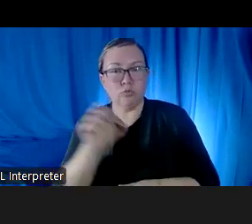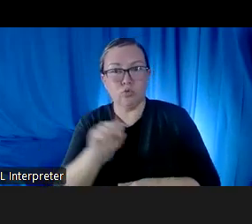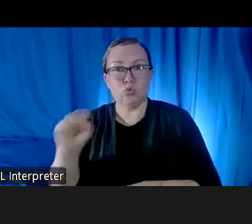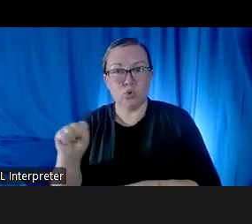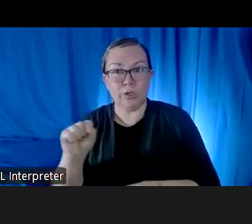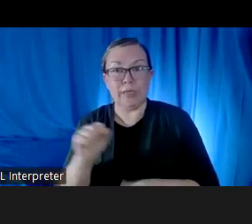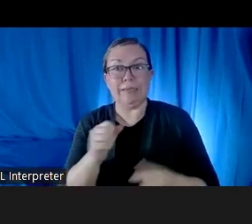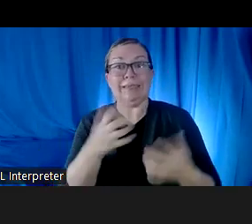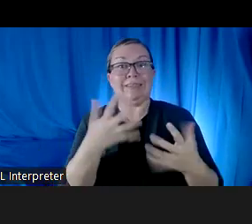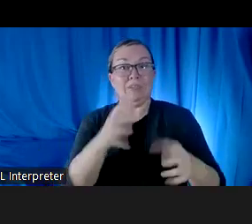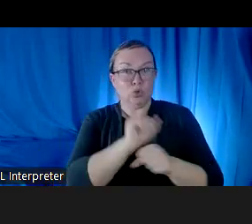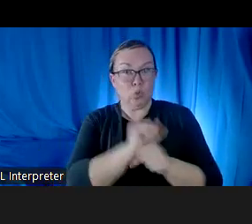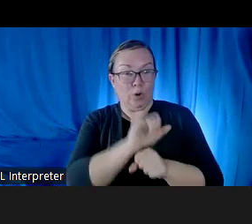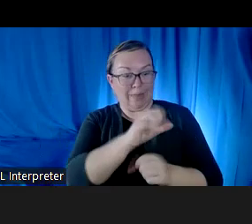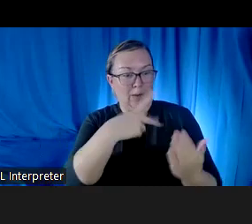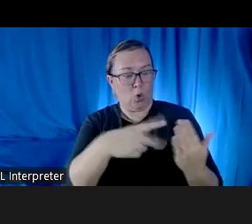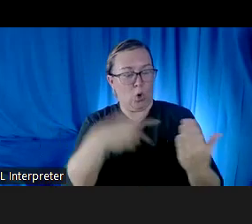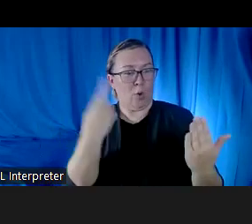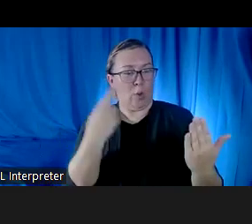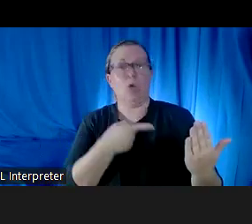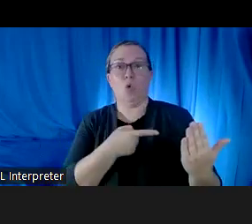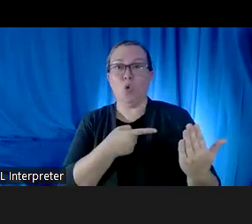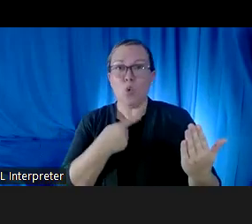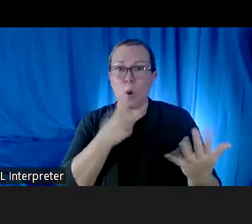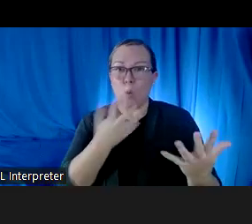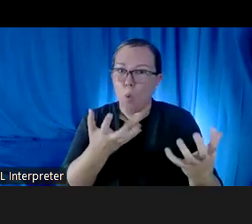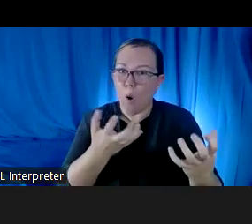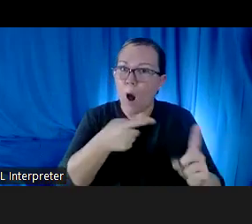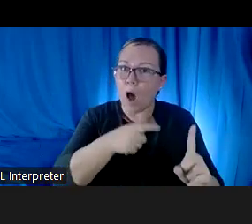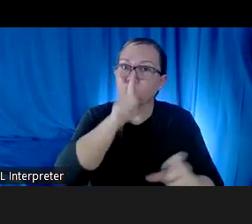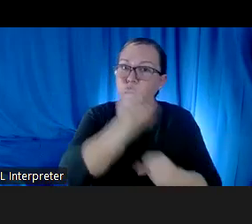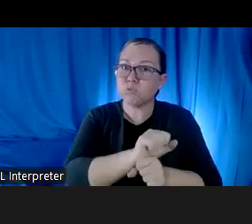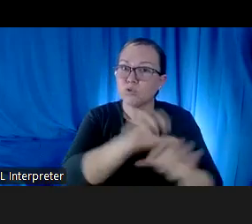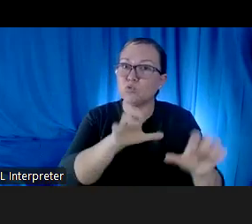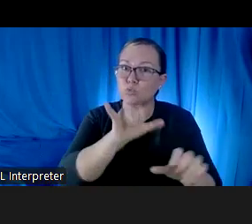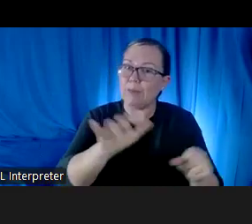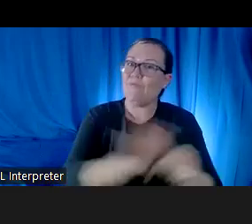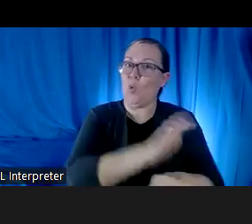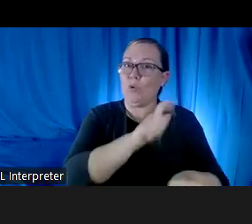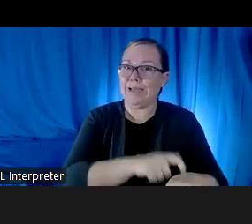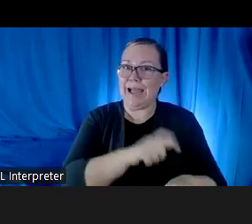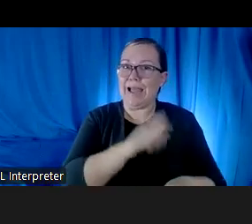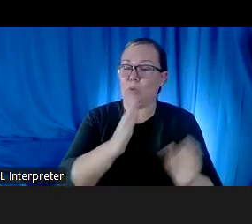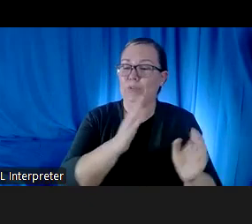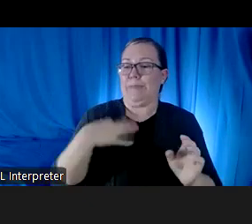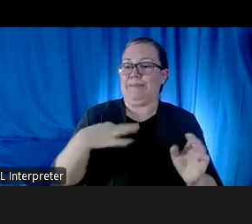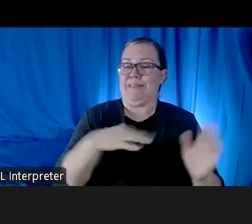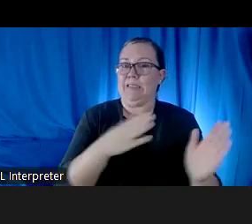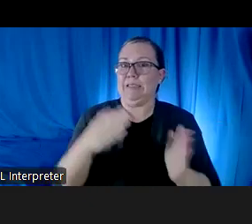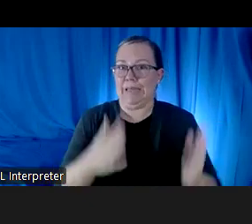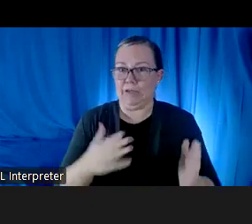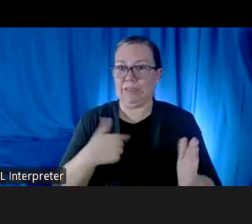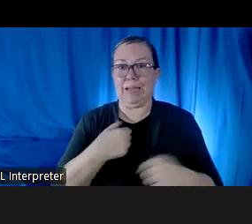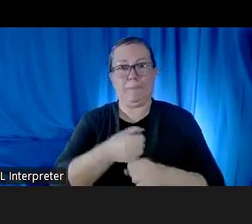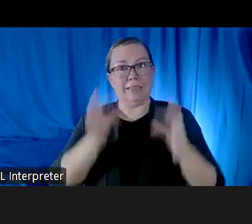with the program for a short period of time, I realized that I wanted to actually do the work that the benefits planners were doing, and I made a conscious